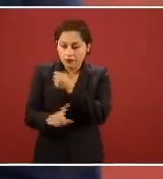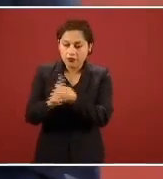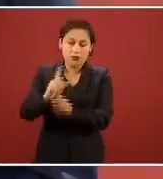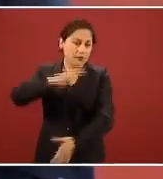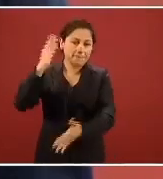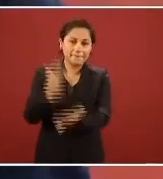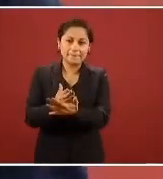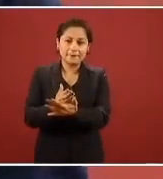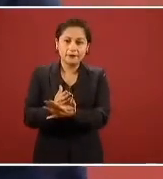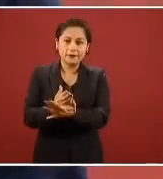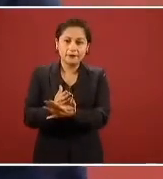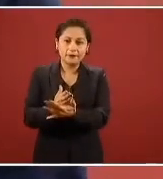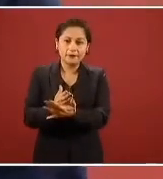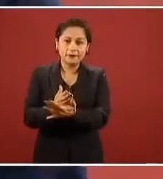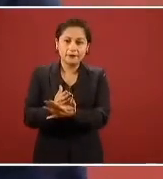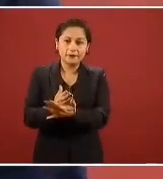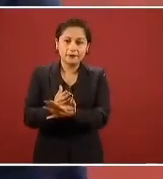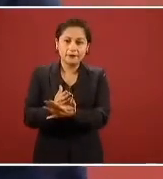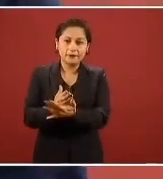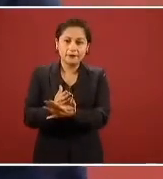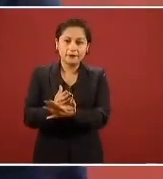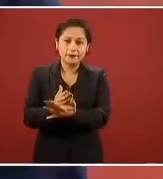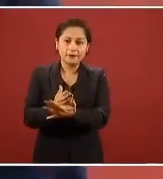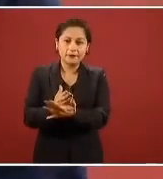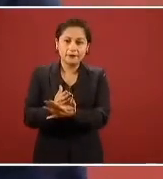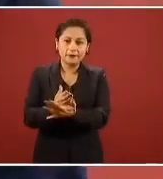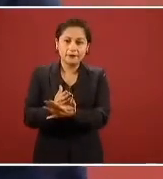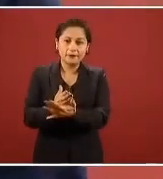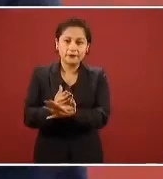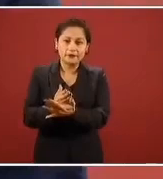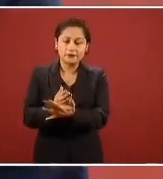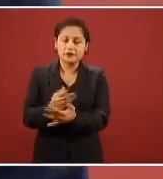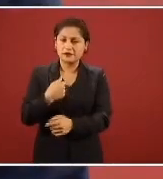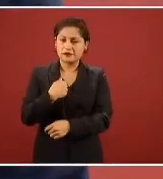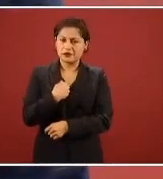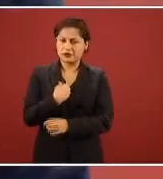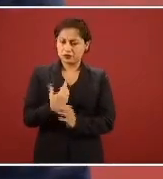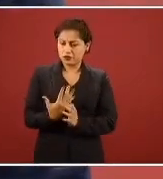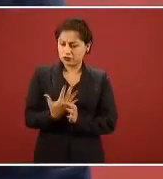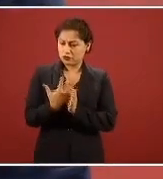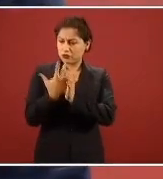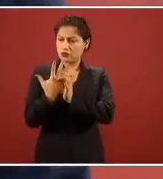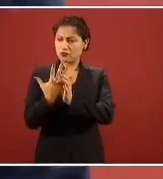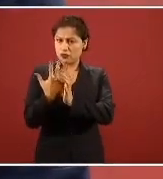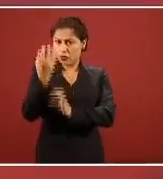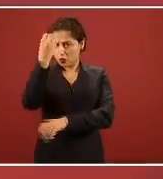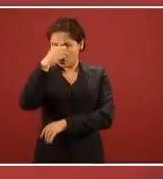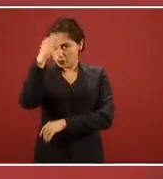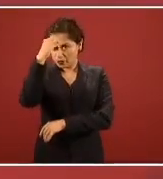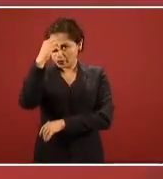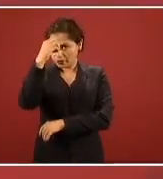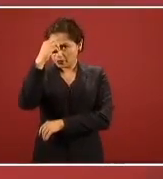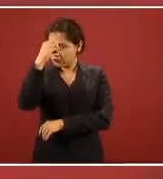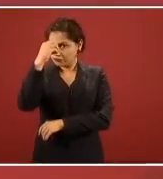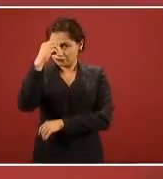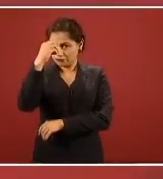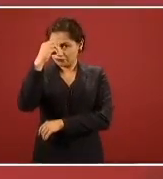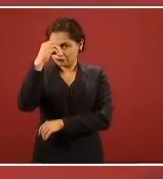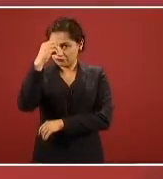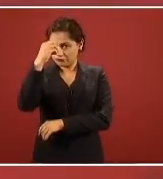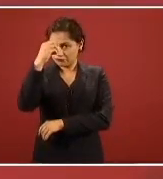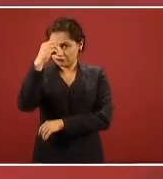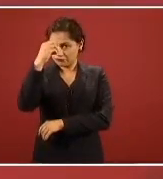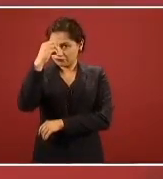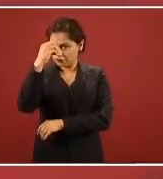Pero solo lo opiné. But that was only my opinion. Se paró. And